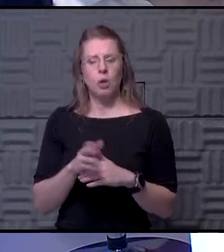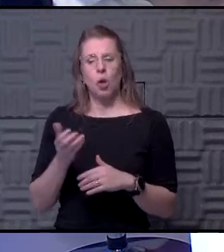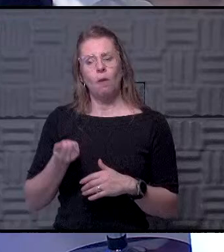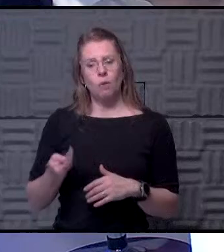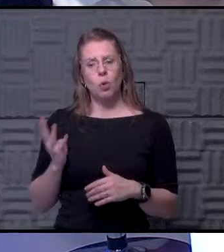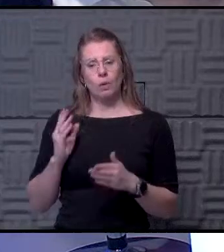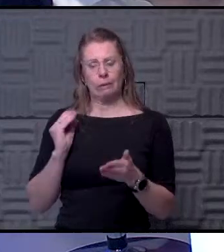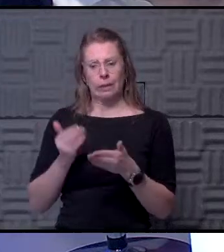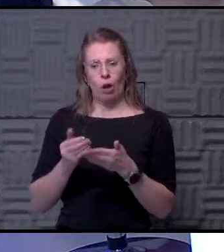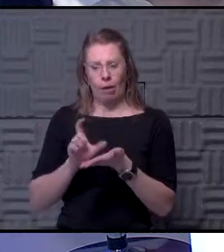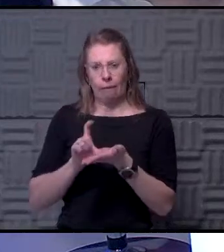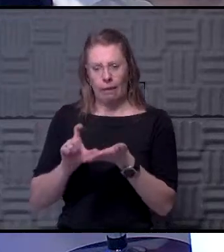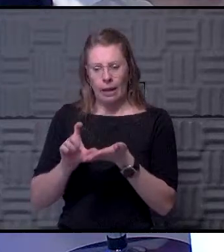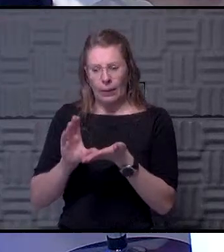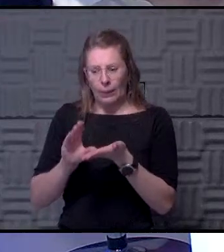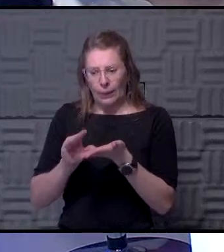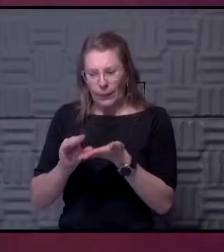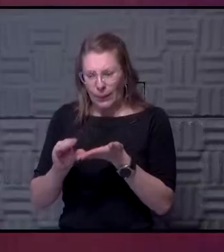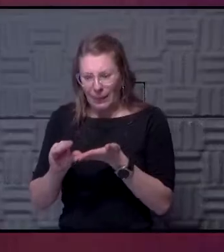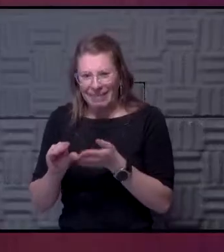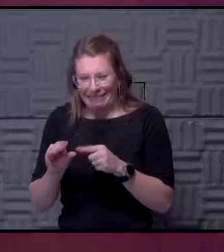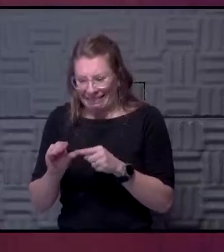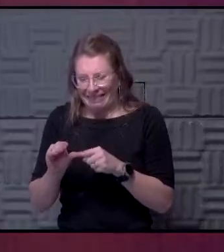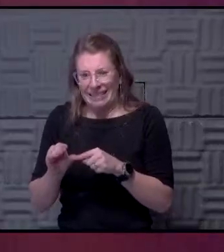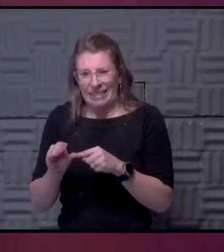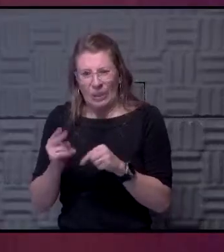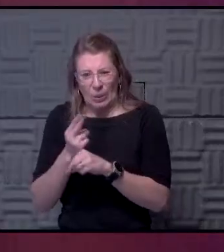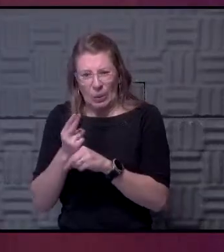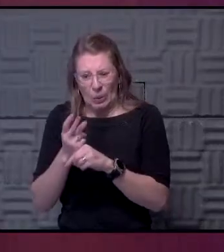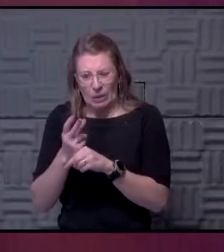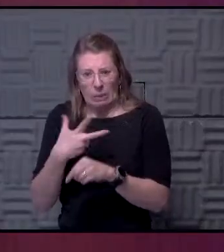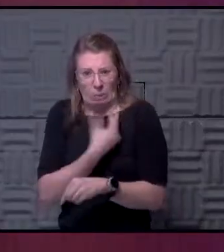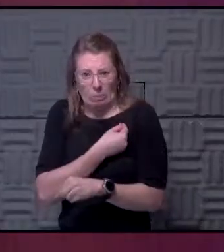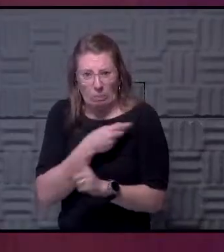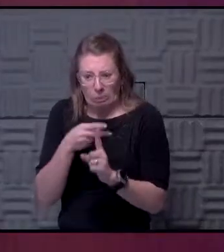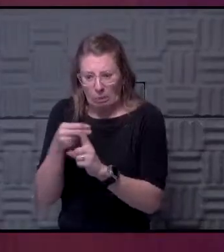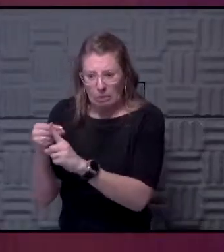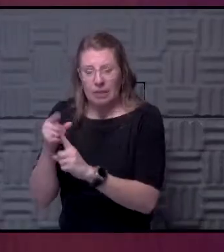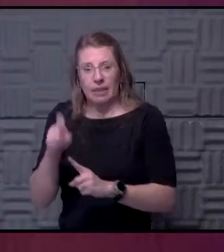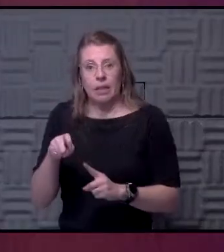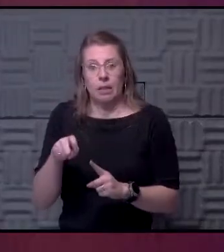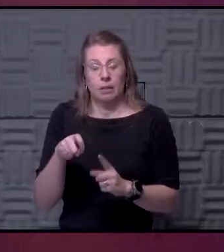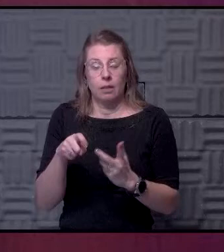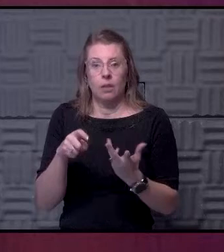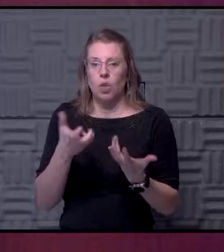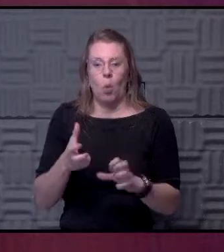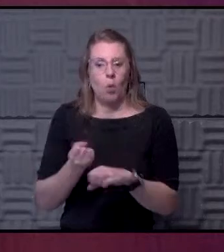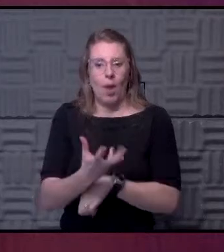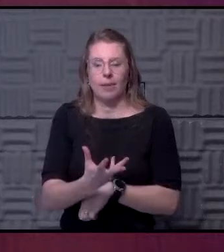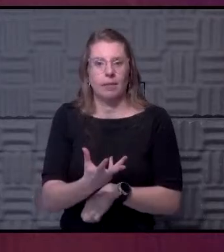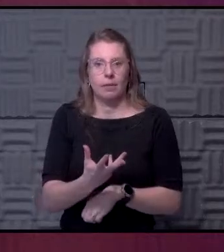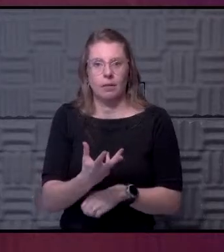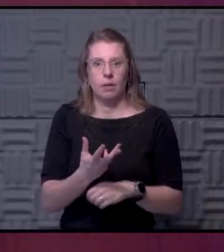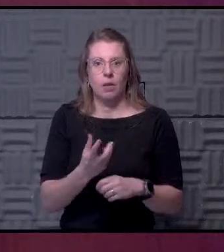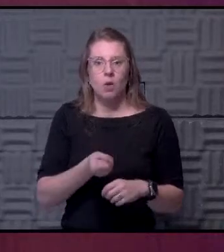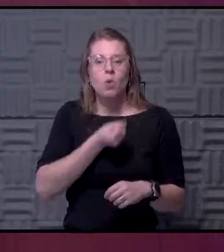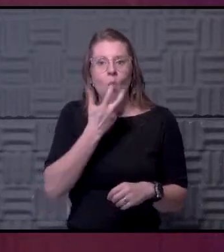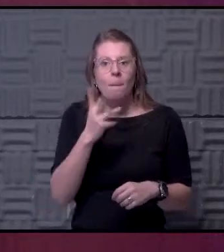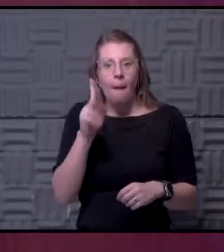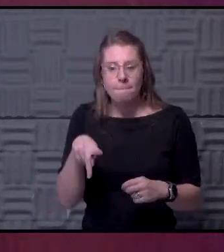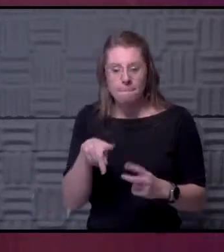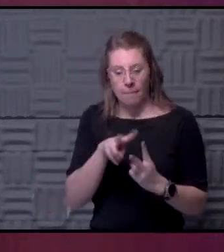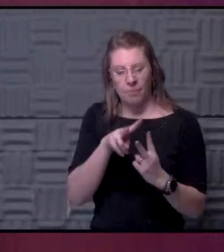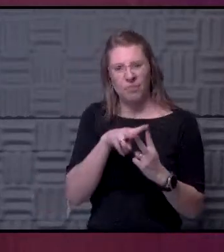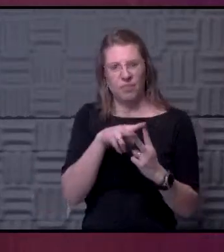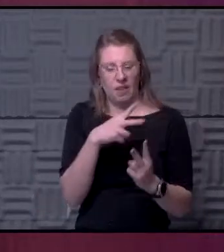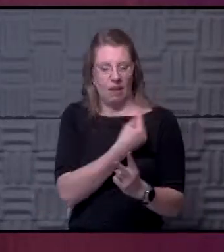were nearing the end. We had vaccine that hadn't been used, and so we reached out for whoever was around us to make sure it got in an arm without wasting it. Because once you commit to warming up Pfizer or Moderna,